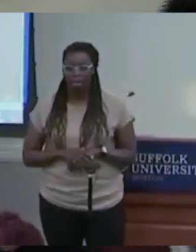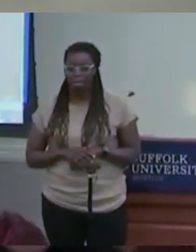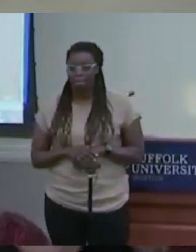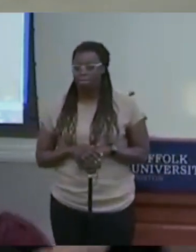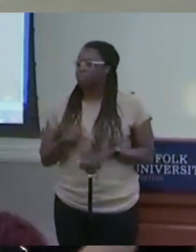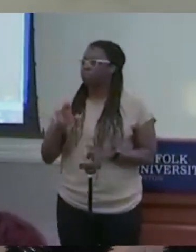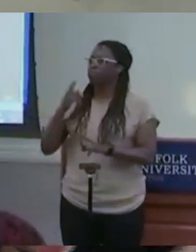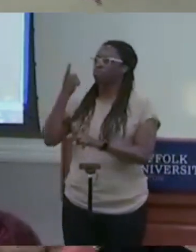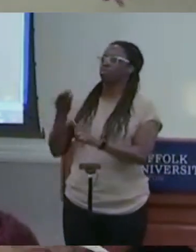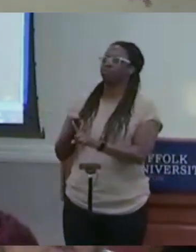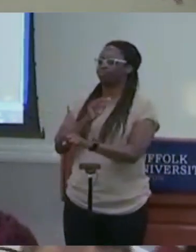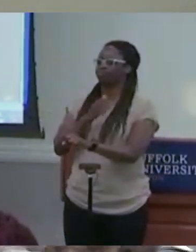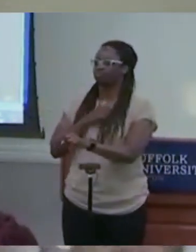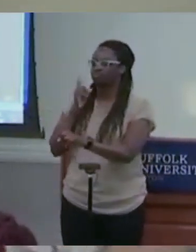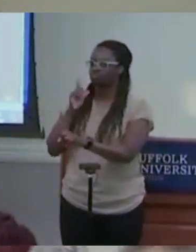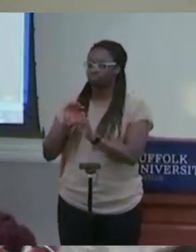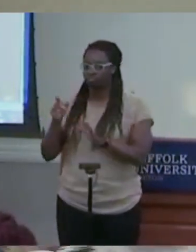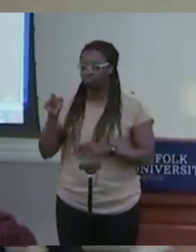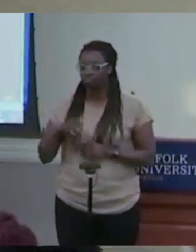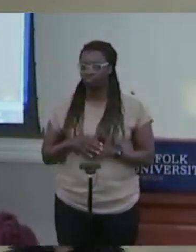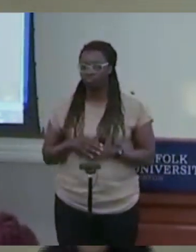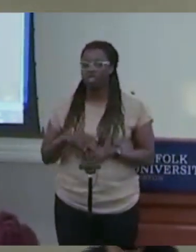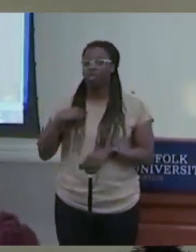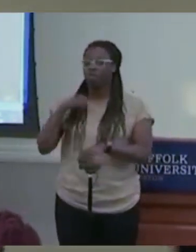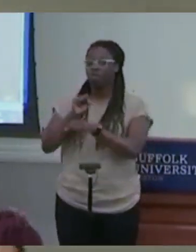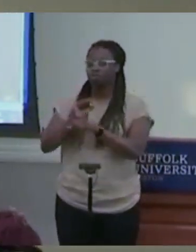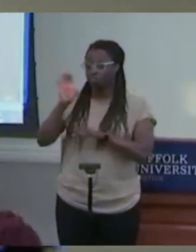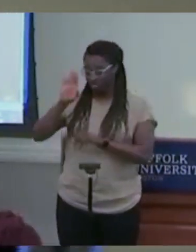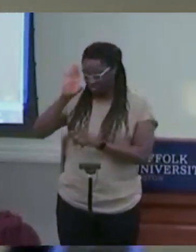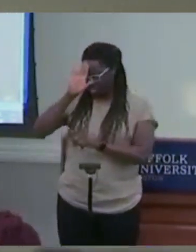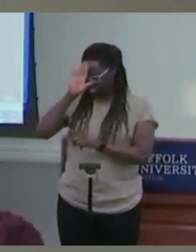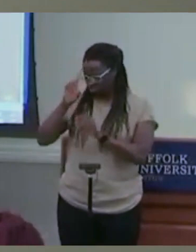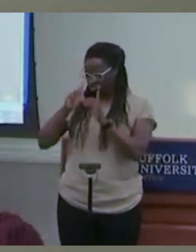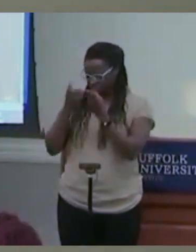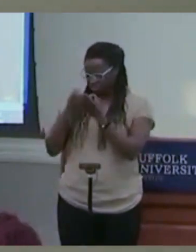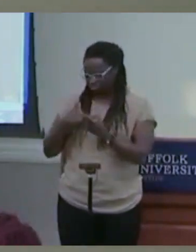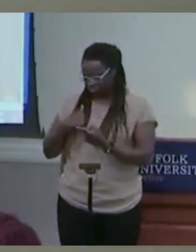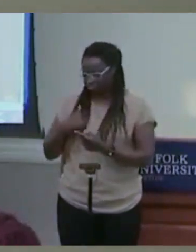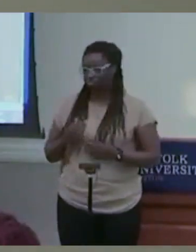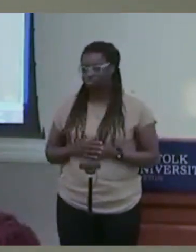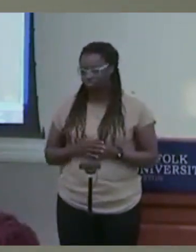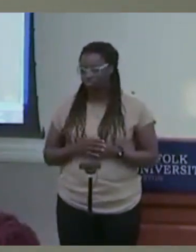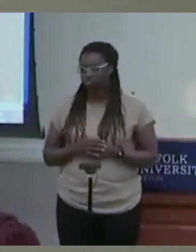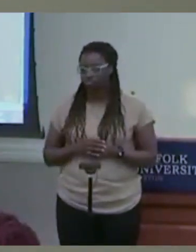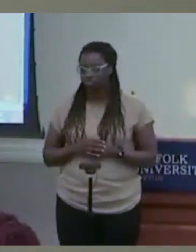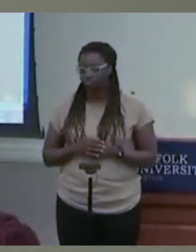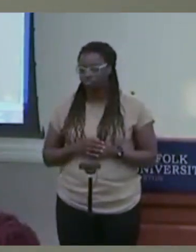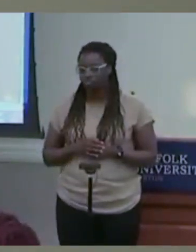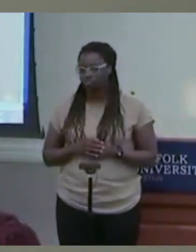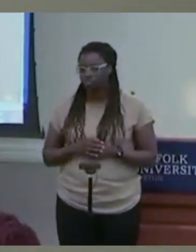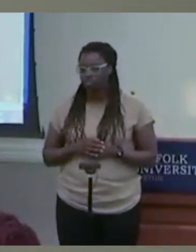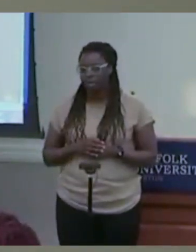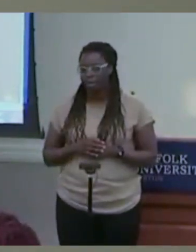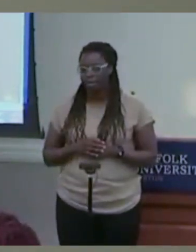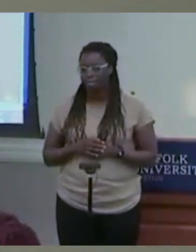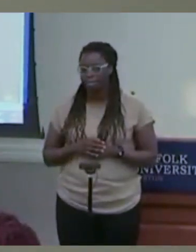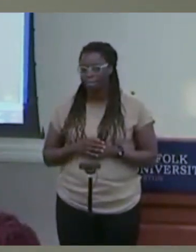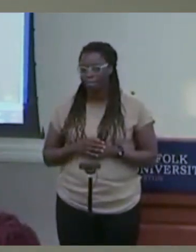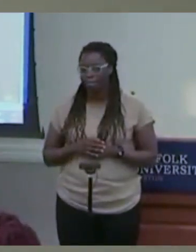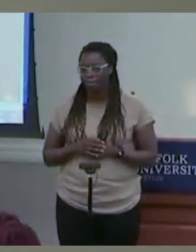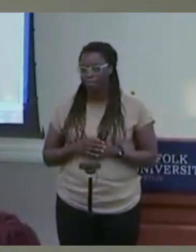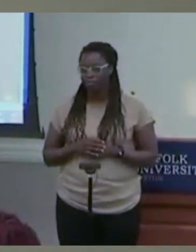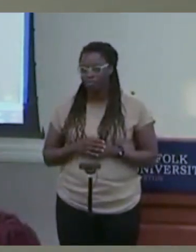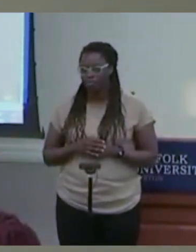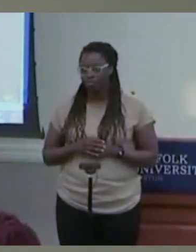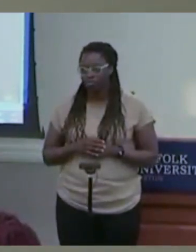Boston Fire. This isn't so much a question, but it's an opportunity to share some information, so I think I'll take it. I'm at